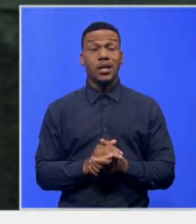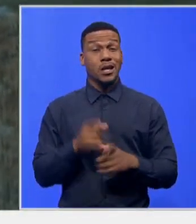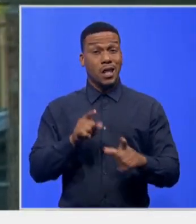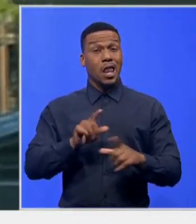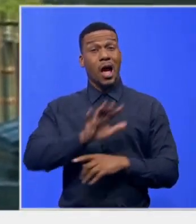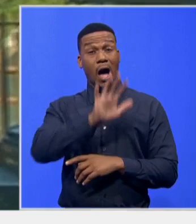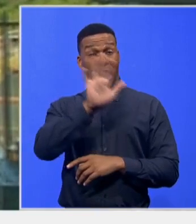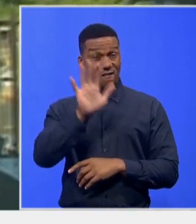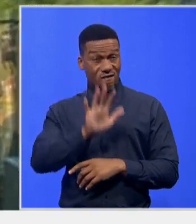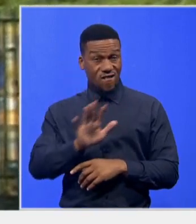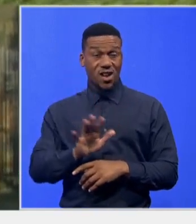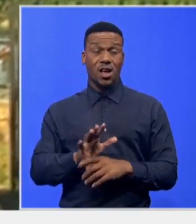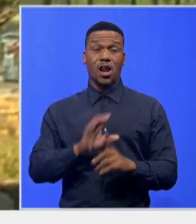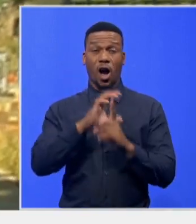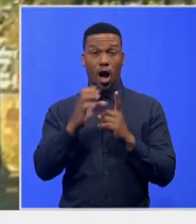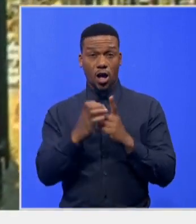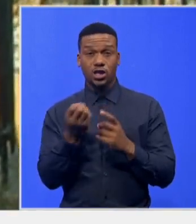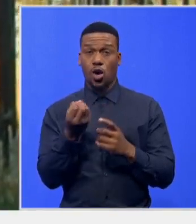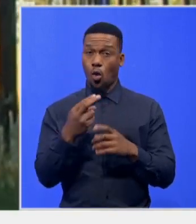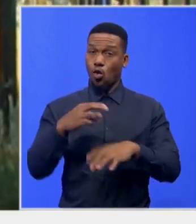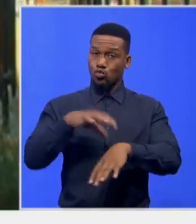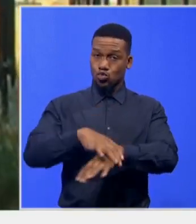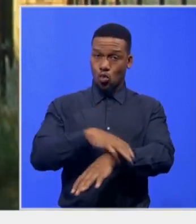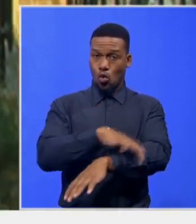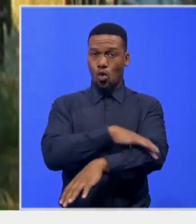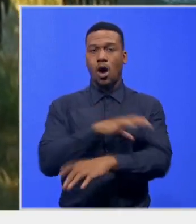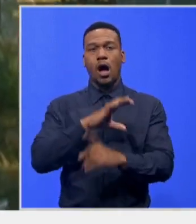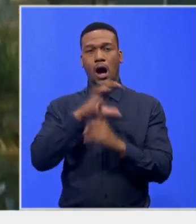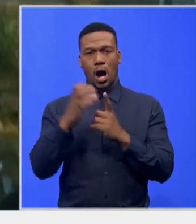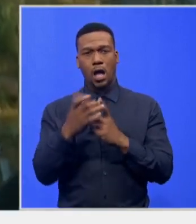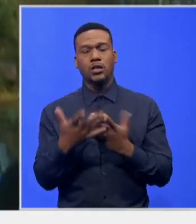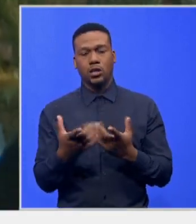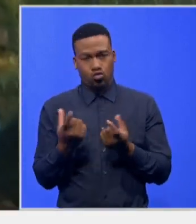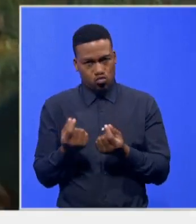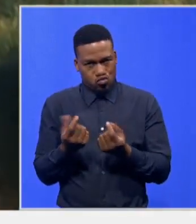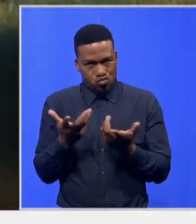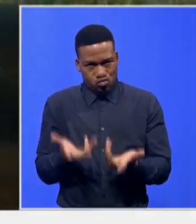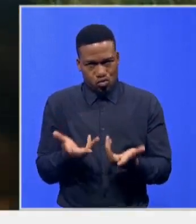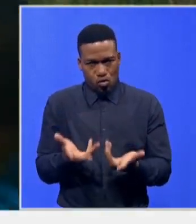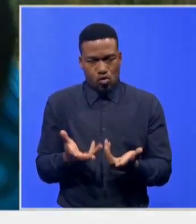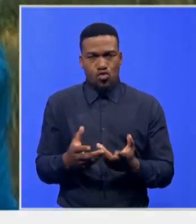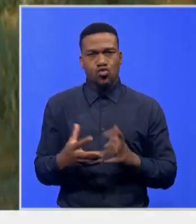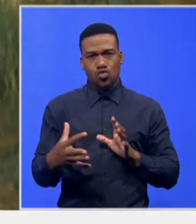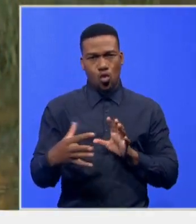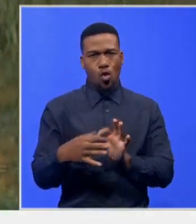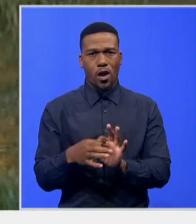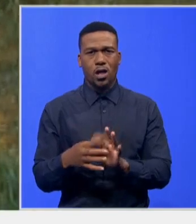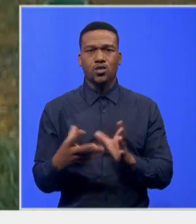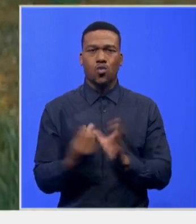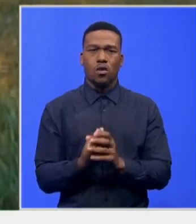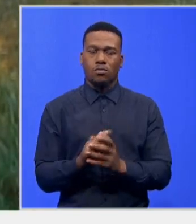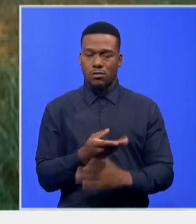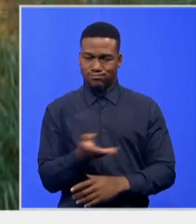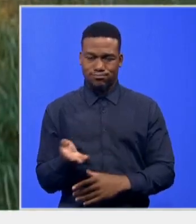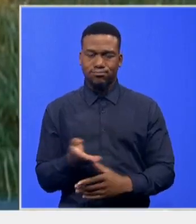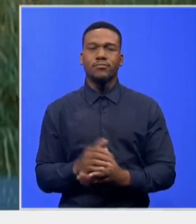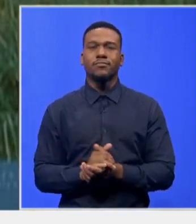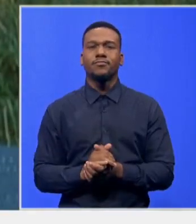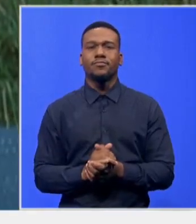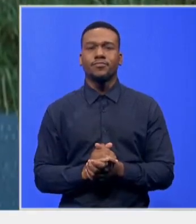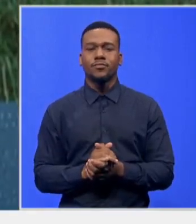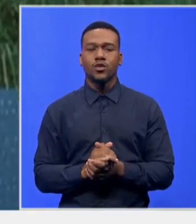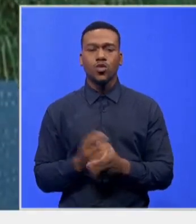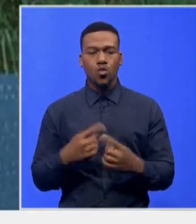Tonga culture for them to connect with us. So the snuff, it's something that we use on